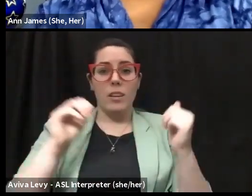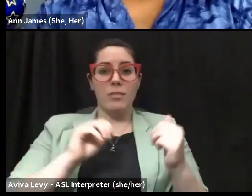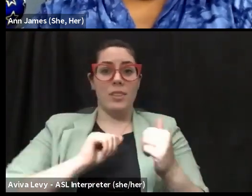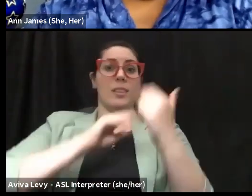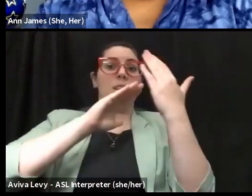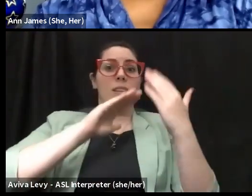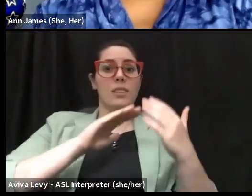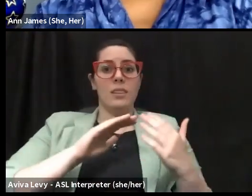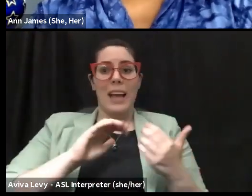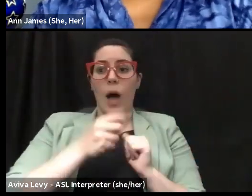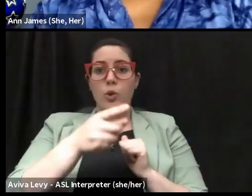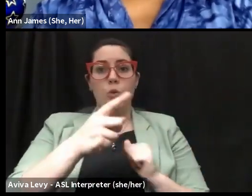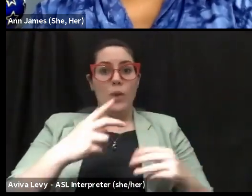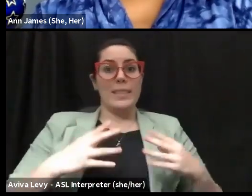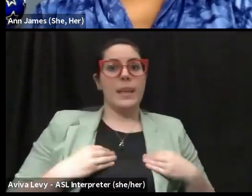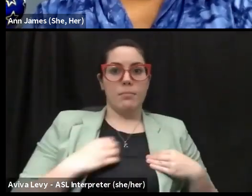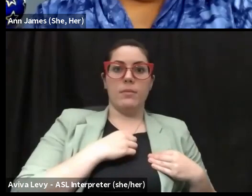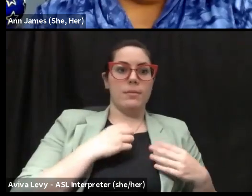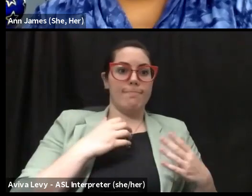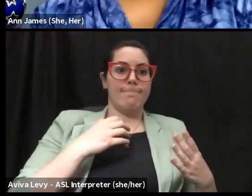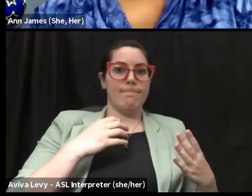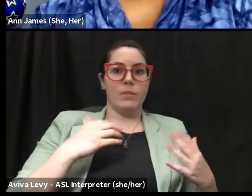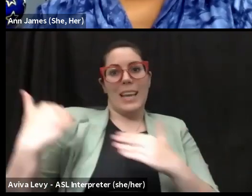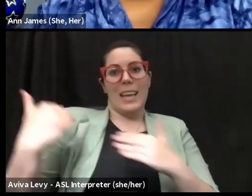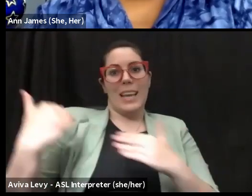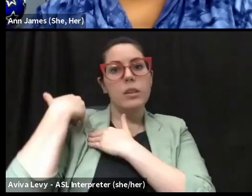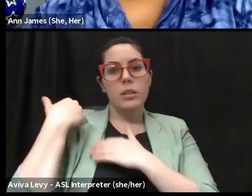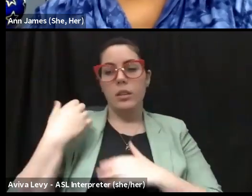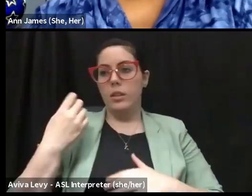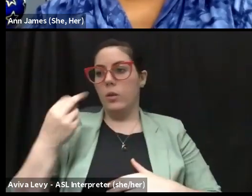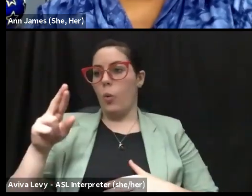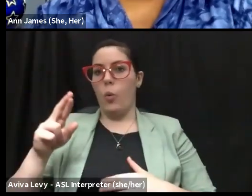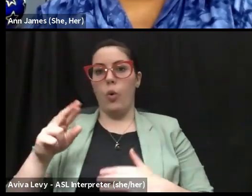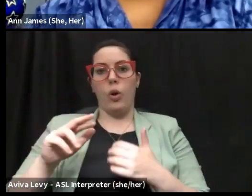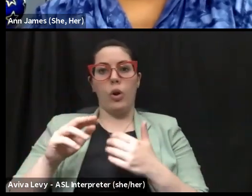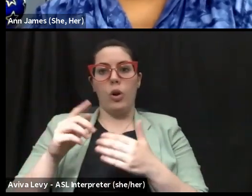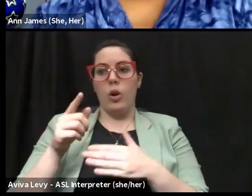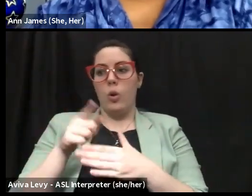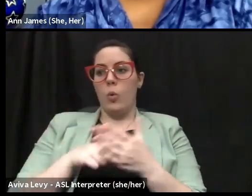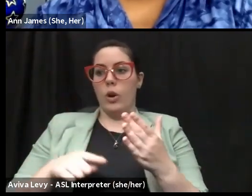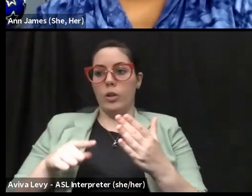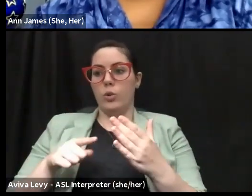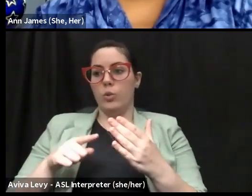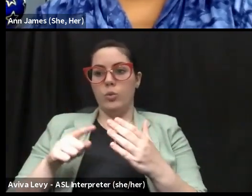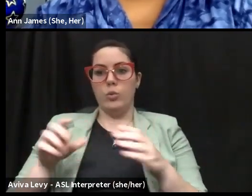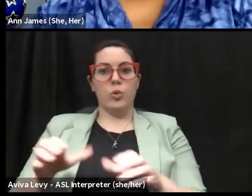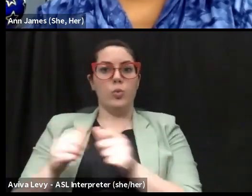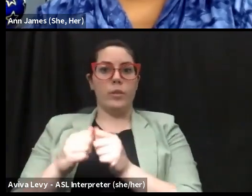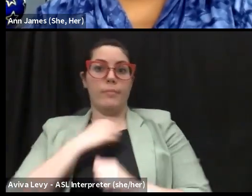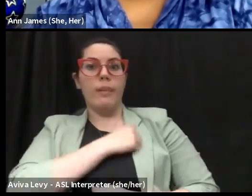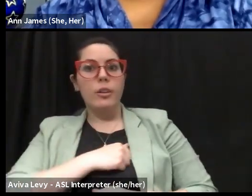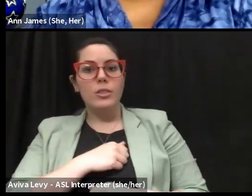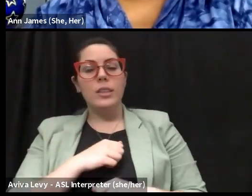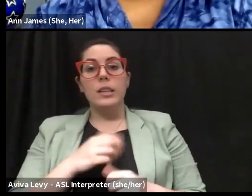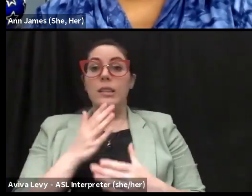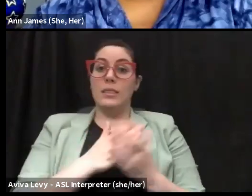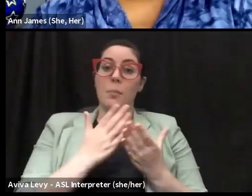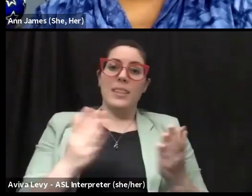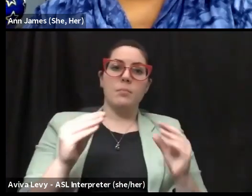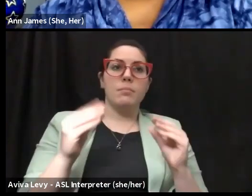accountability and interference or not. But I think a way to, for things that are, they're smaller, I think